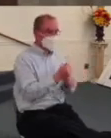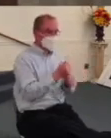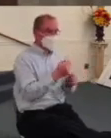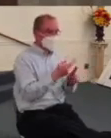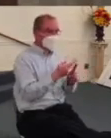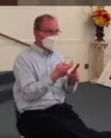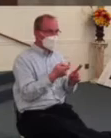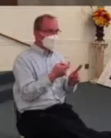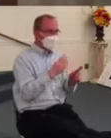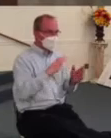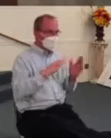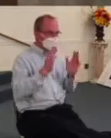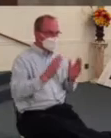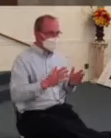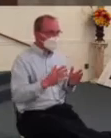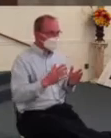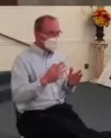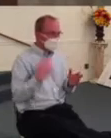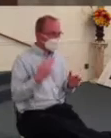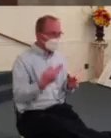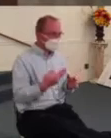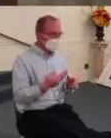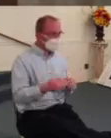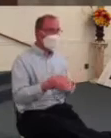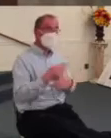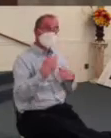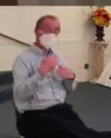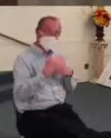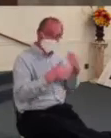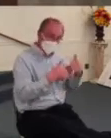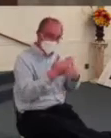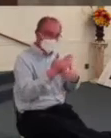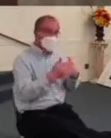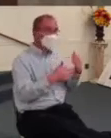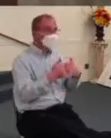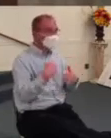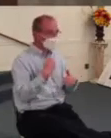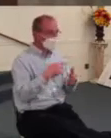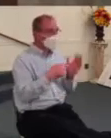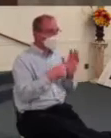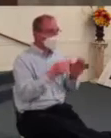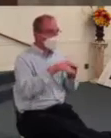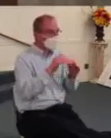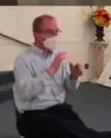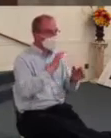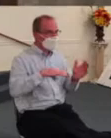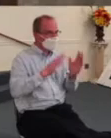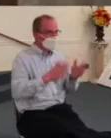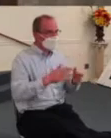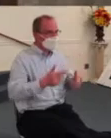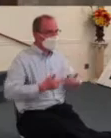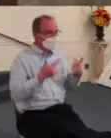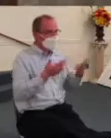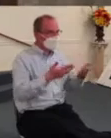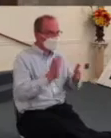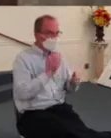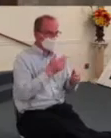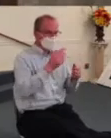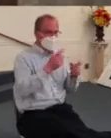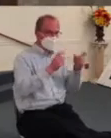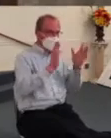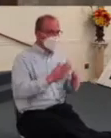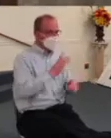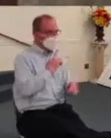in our Christian lives as we try and serve our Master and Lord, the thanksgiving that we